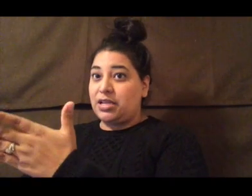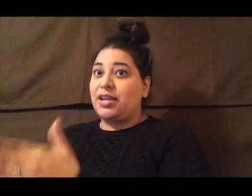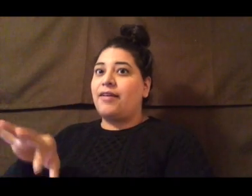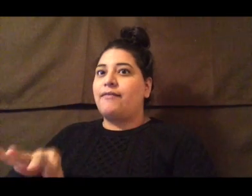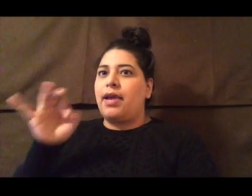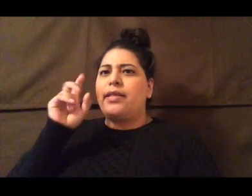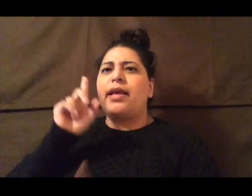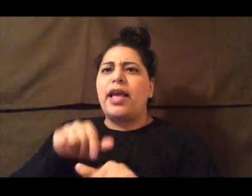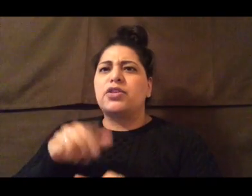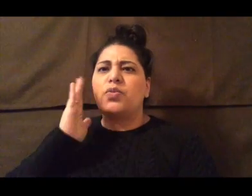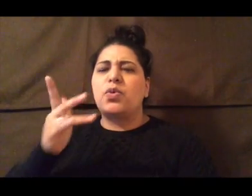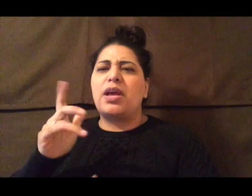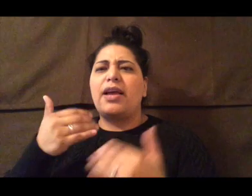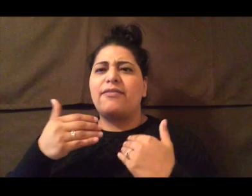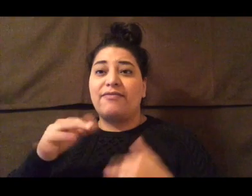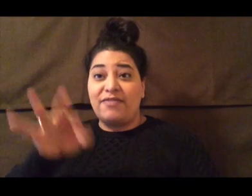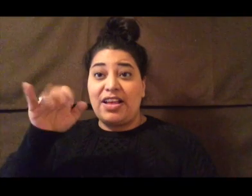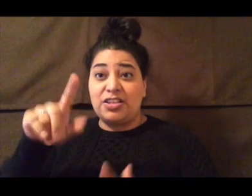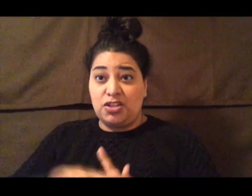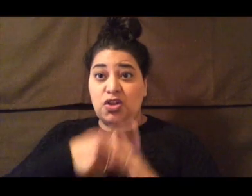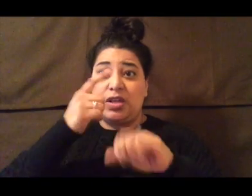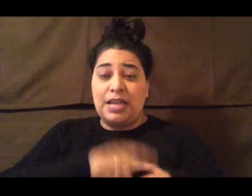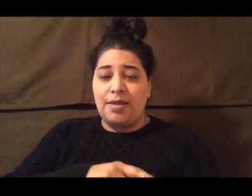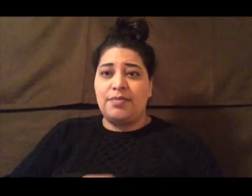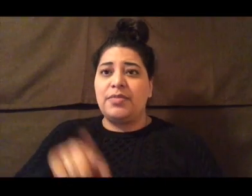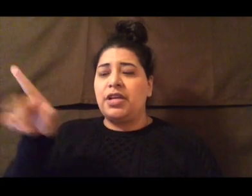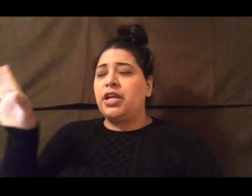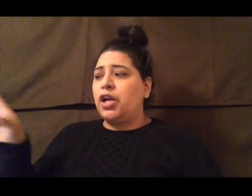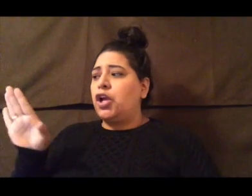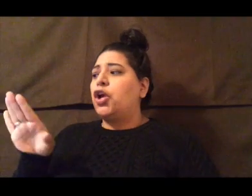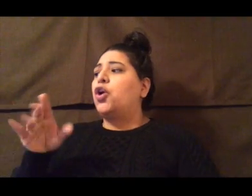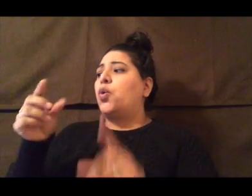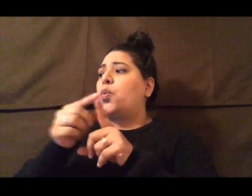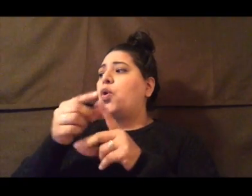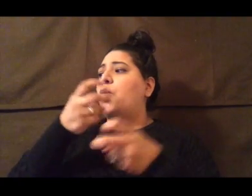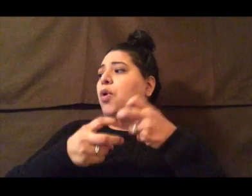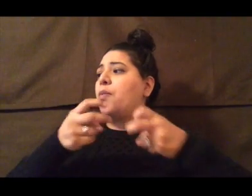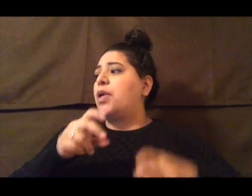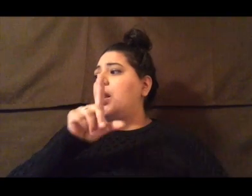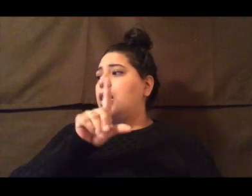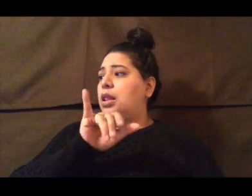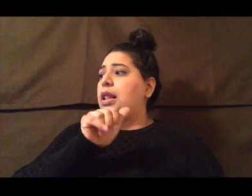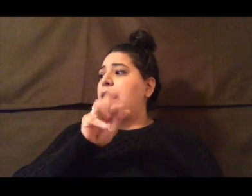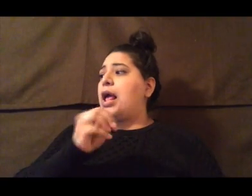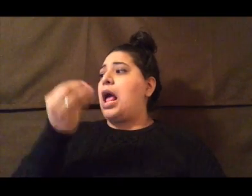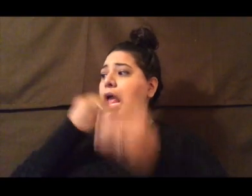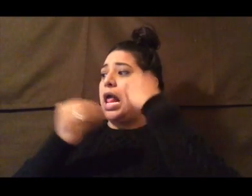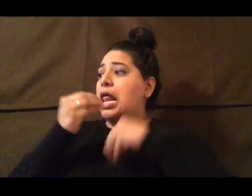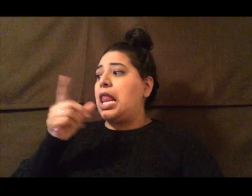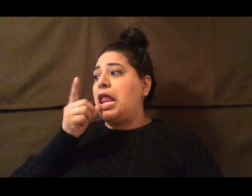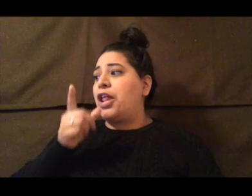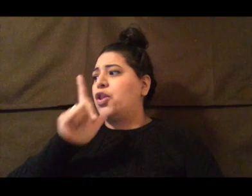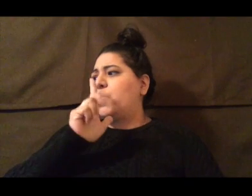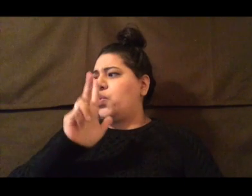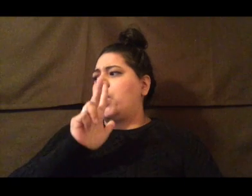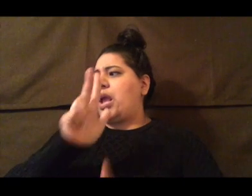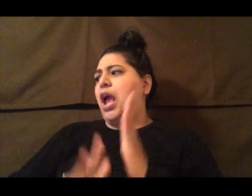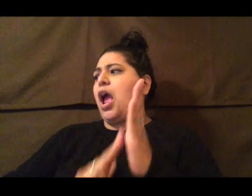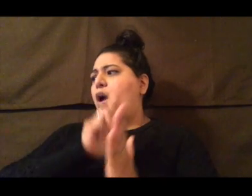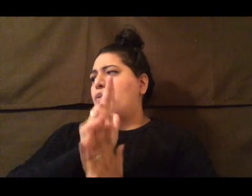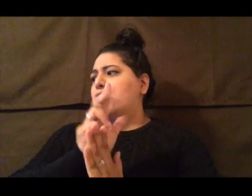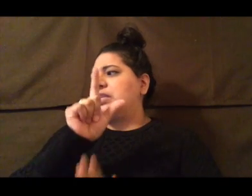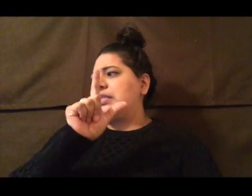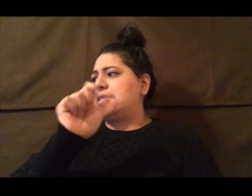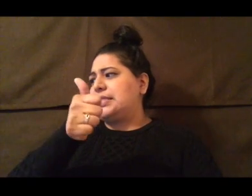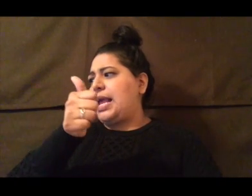the answer, which will give us the start time. So here's my word problem. It says Liam ate his lunch 3 hours and 10